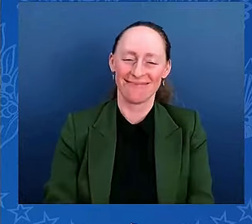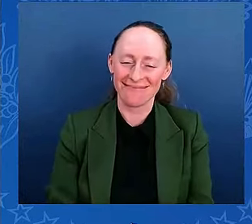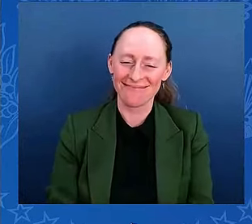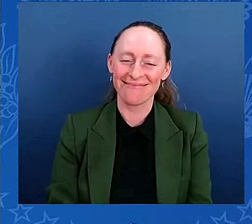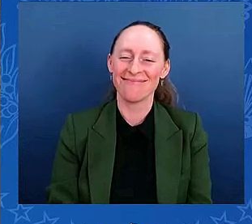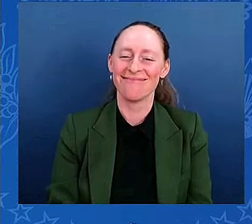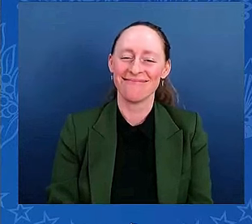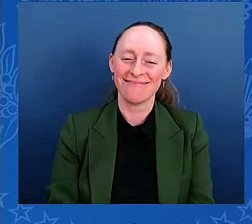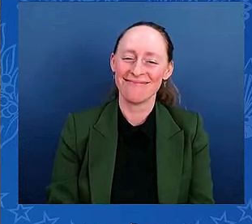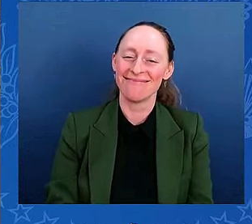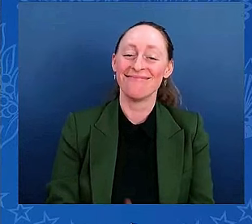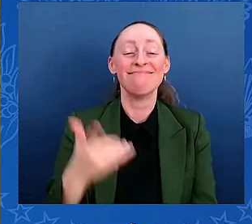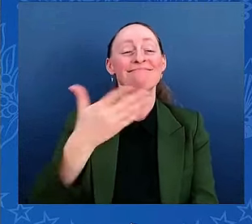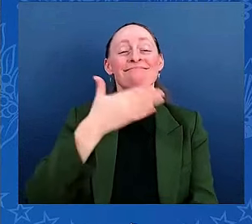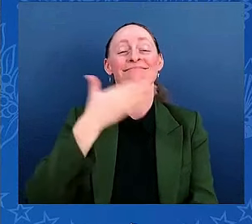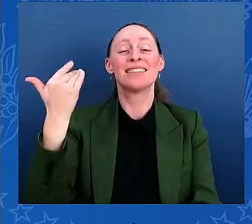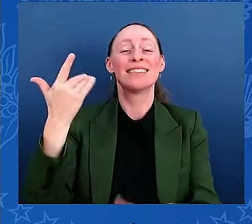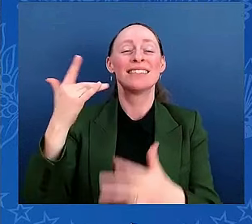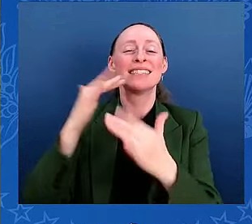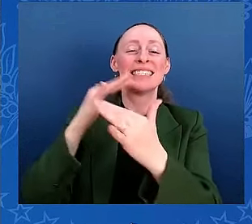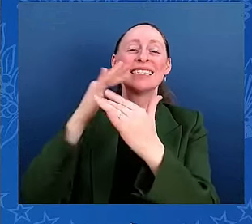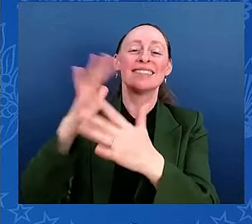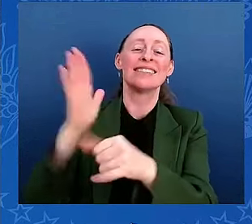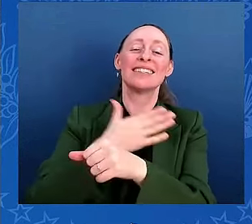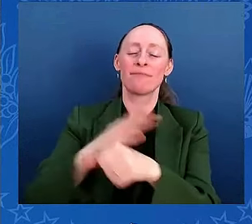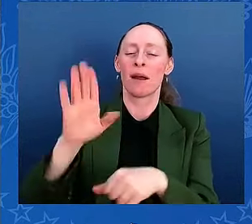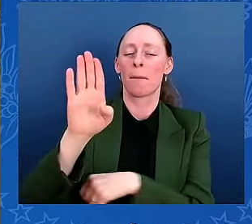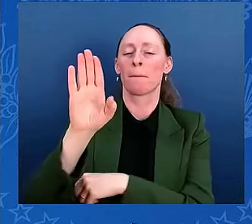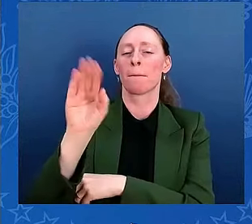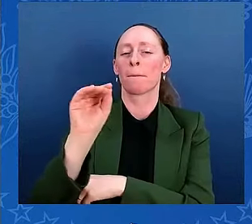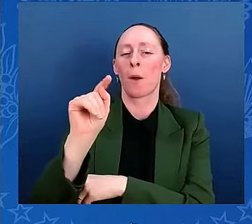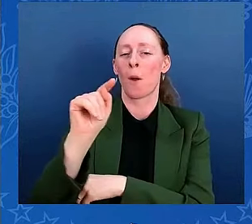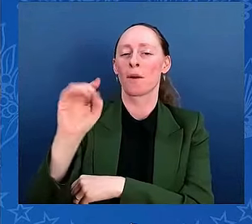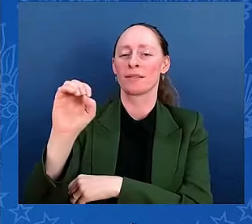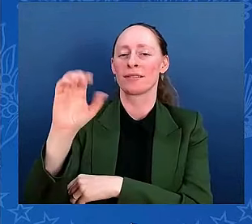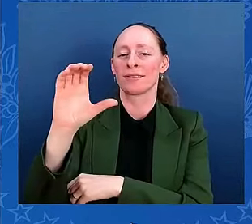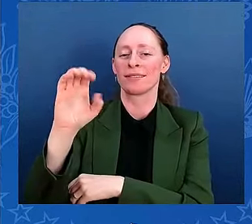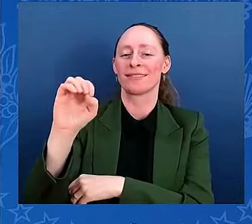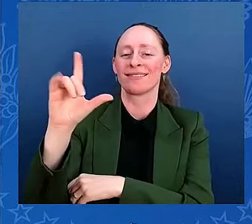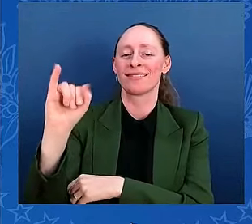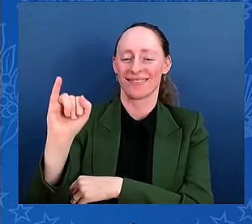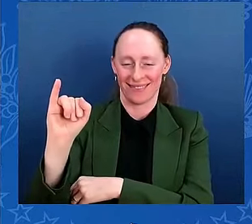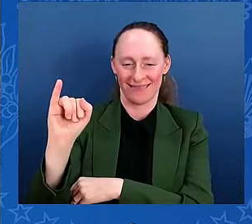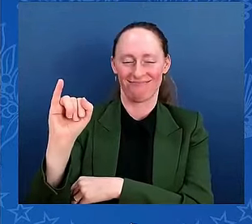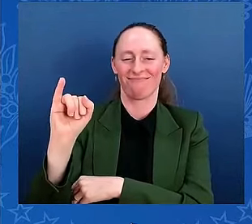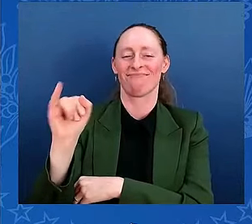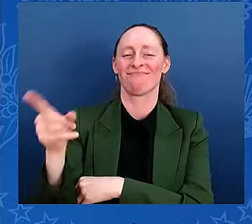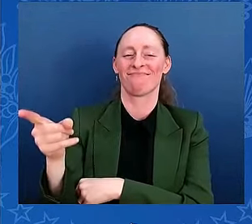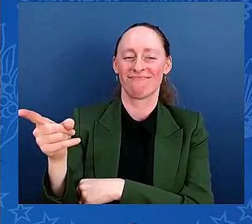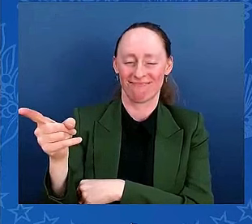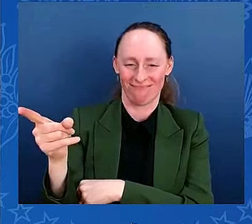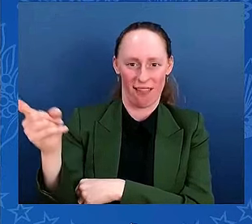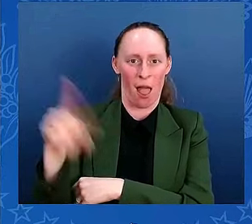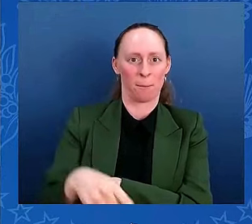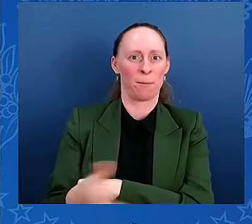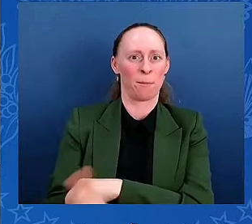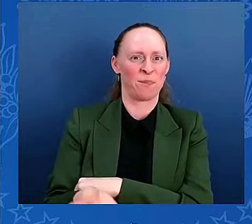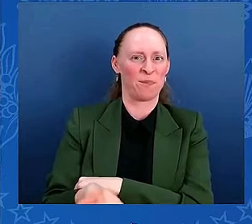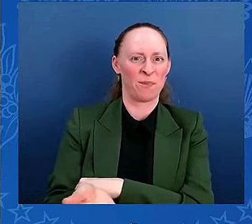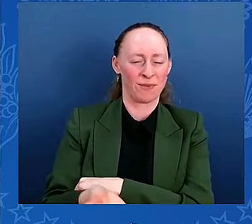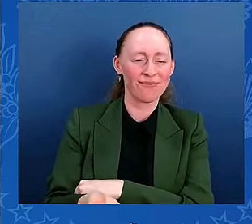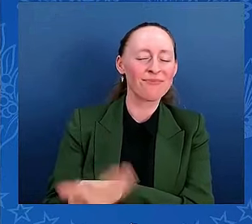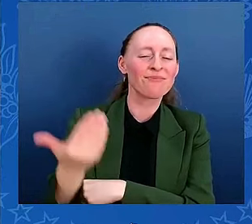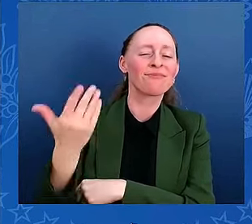Bocelli, here at the White House for Christmas in our first year in office, he performed with his son and his